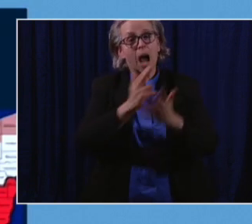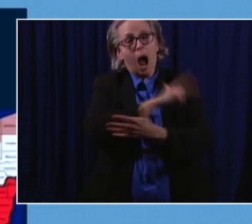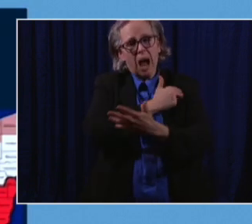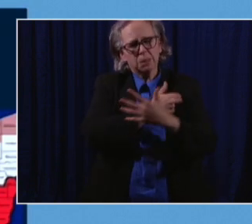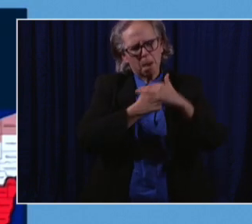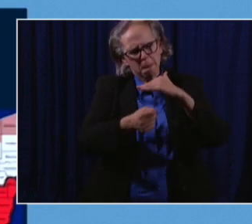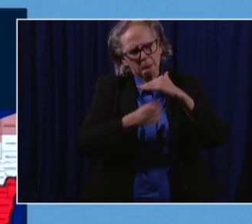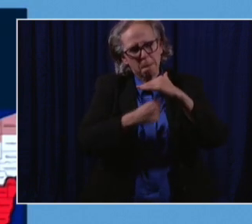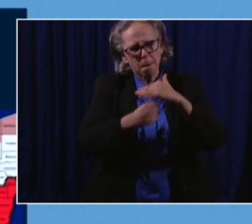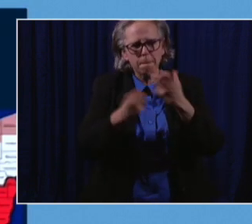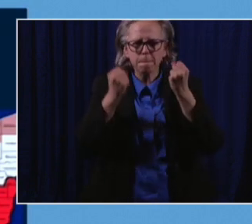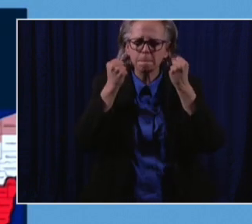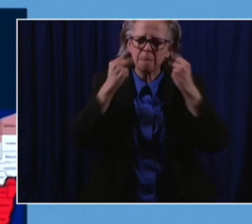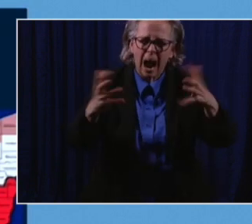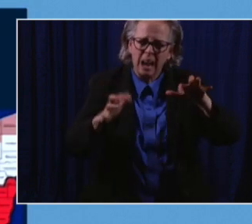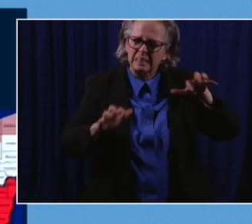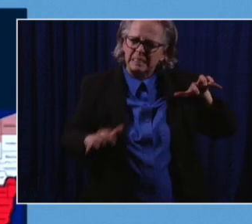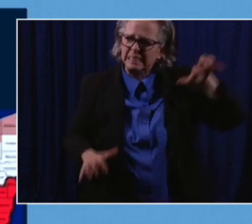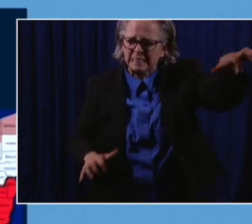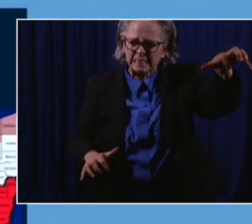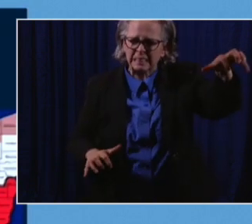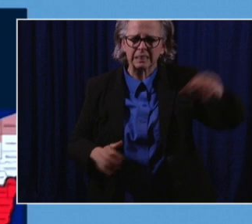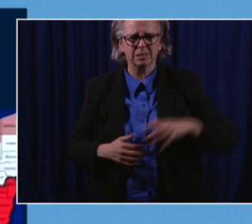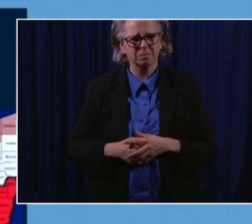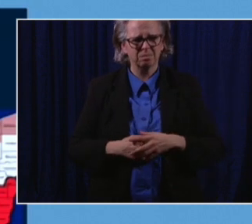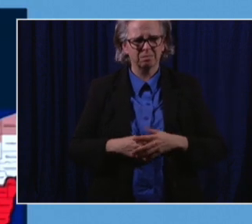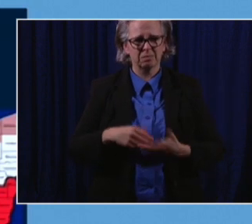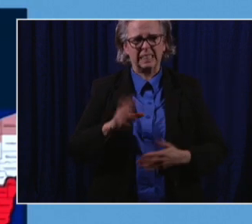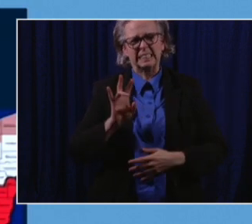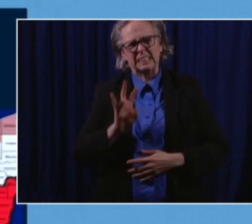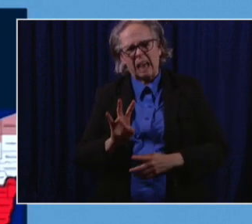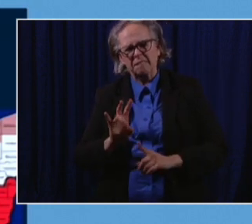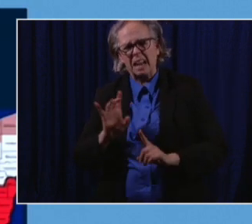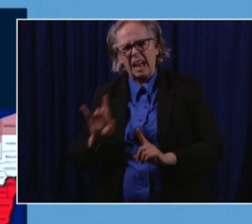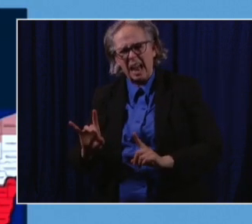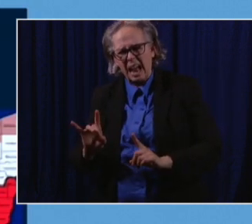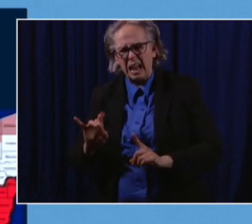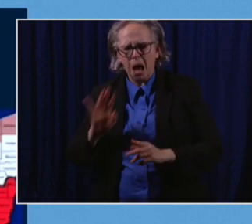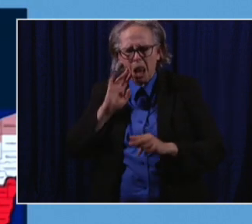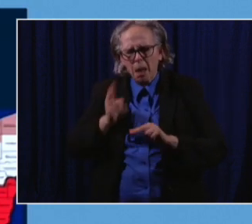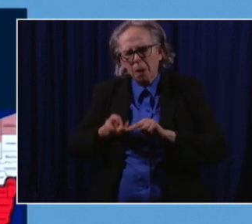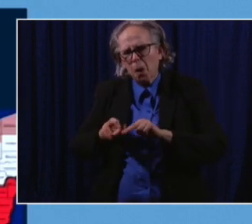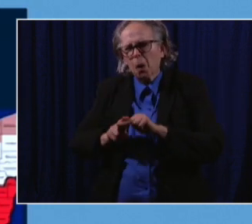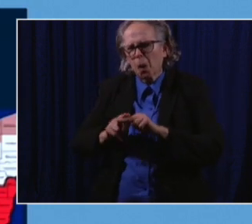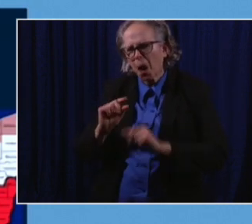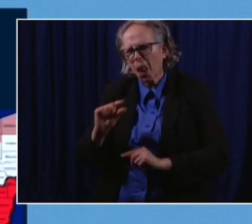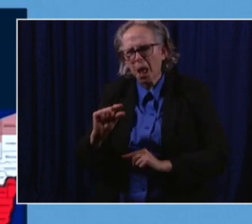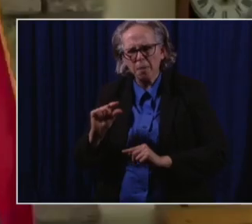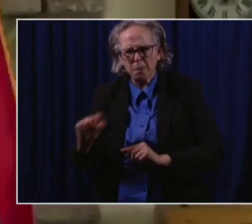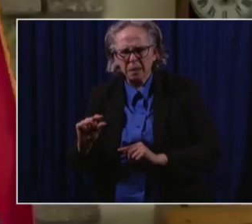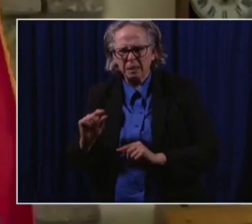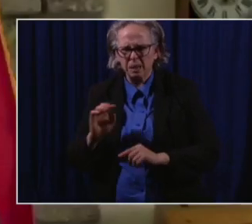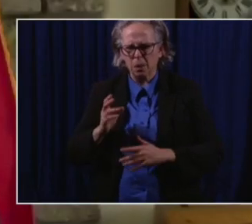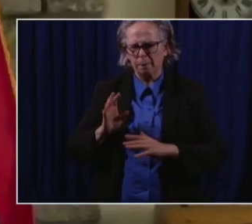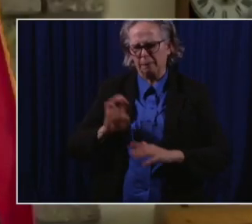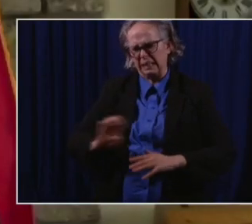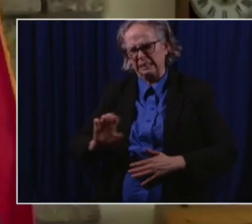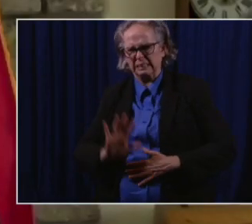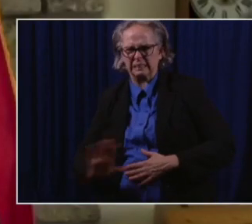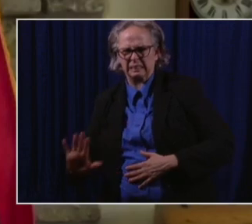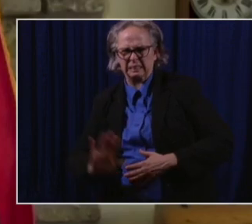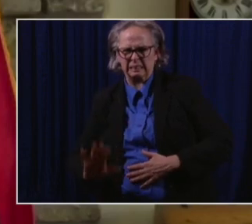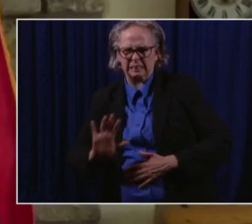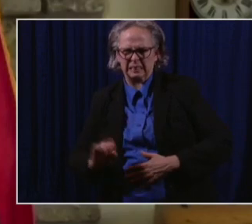with some increases in regions 7 and 8, which is Southeast Ohio. I will make it clear, all of our regions